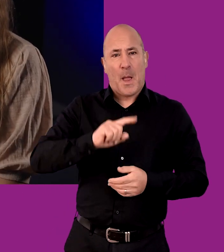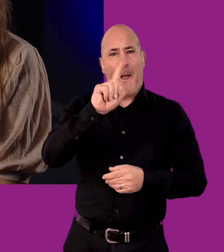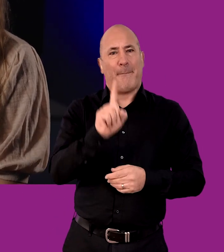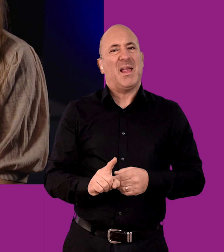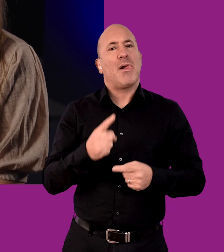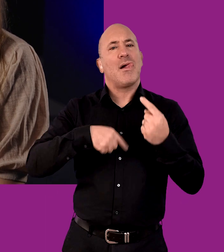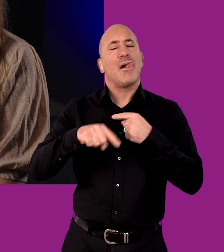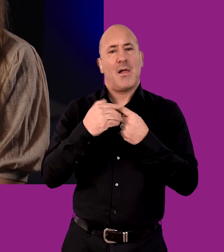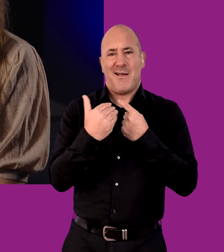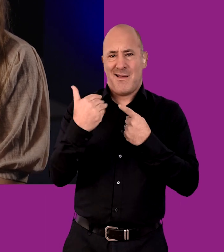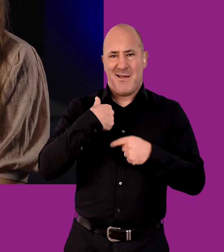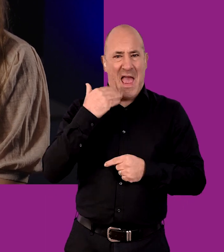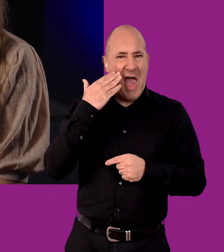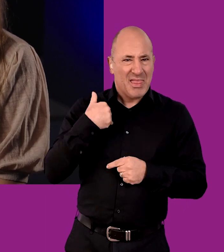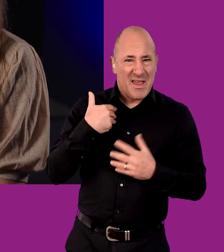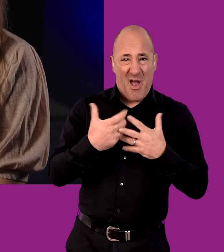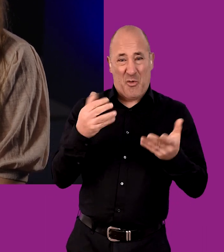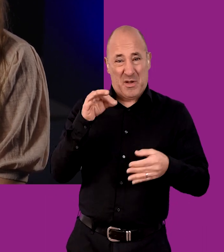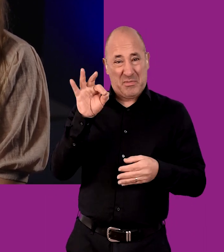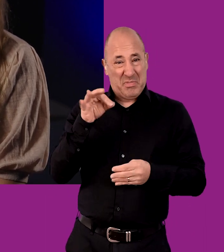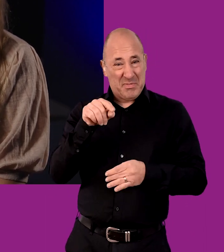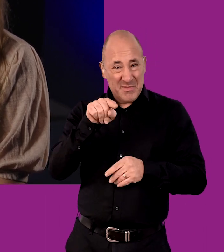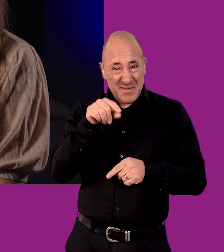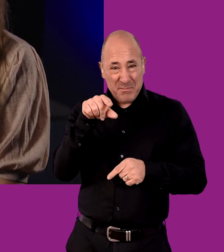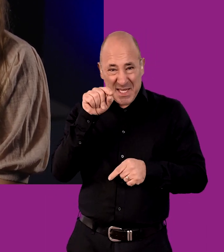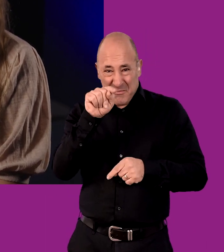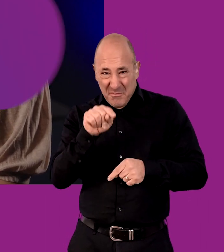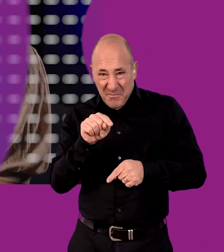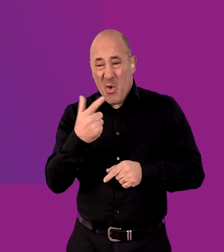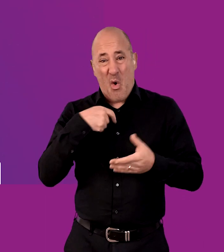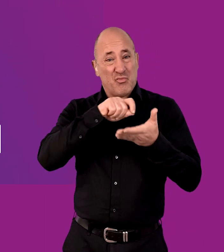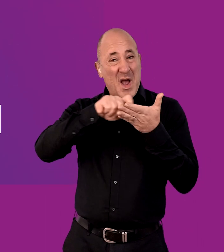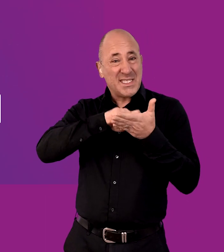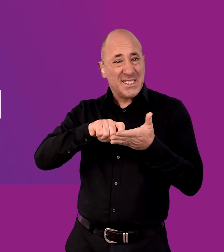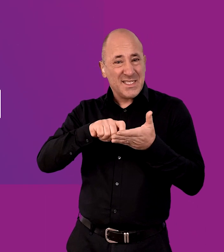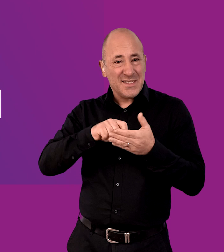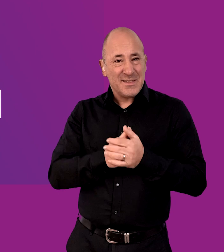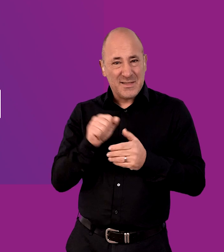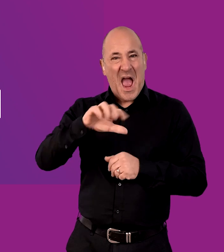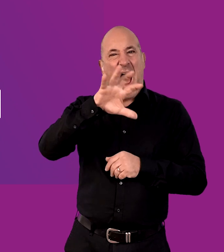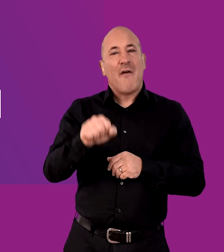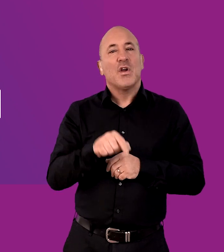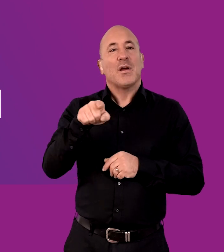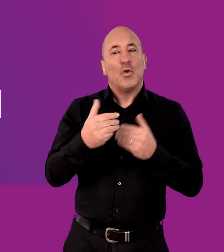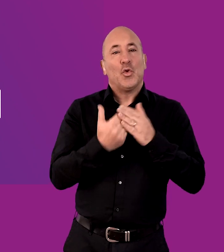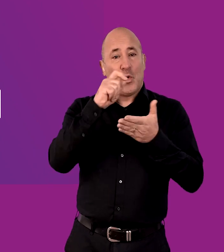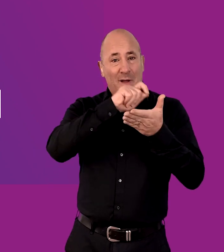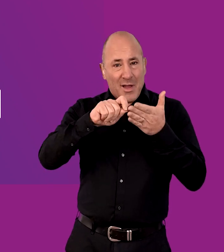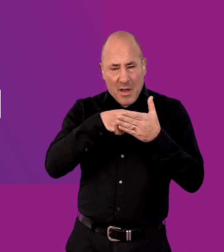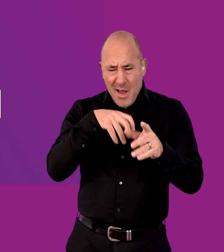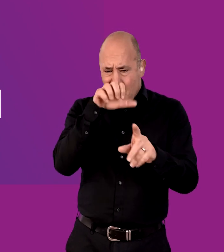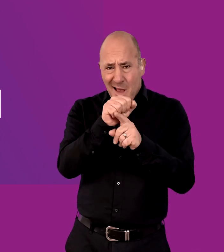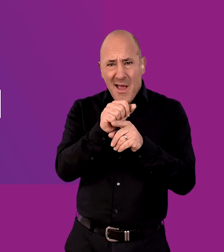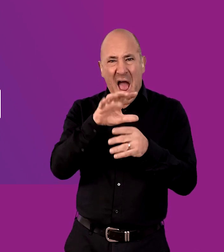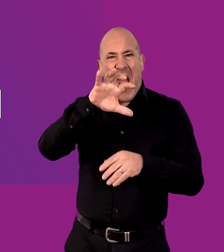ethnic group by either selecting one of the available tick box responses or through writing it in. With the new African write-in response, we found out more